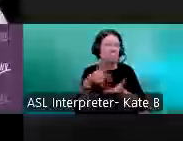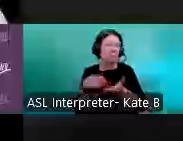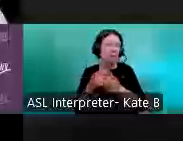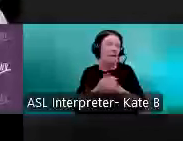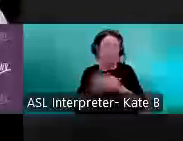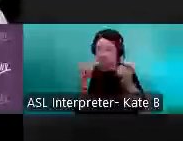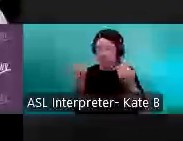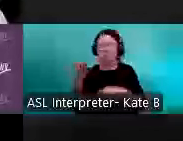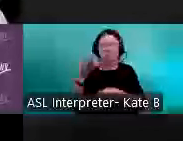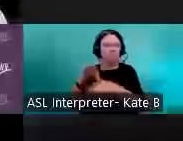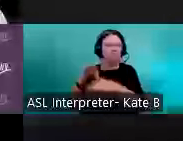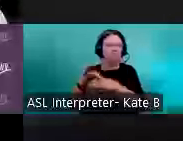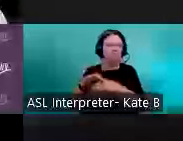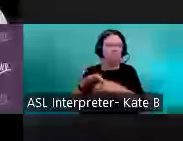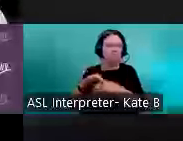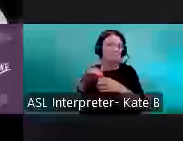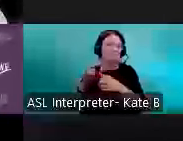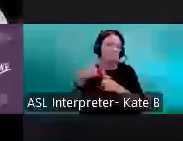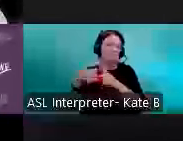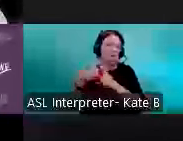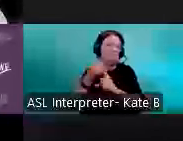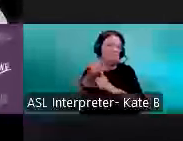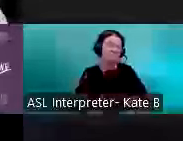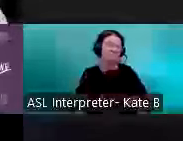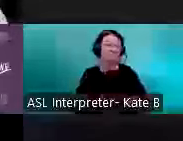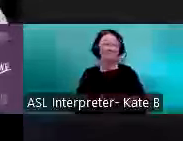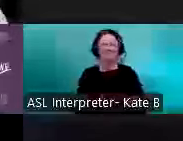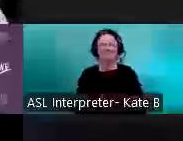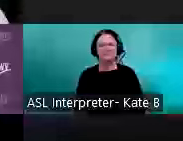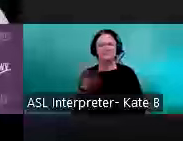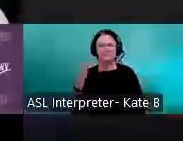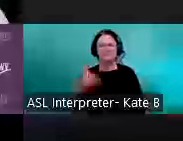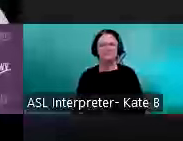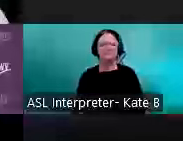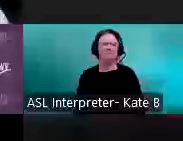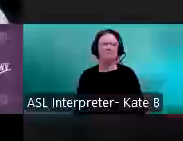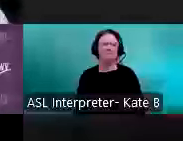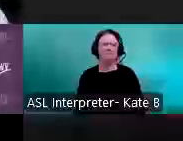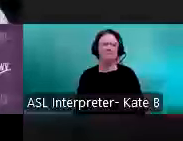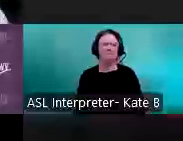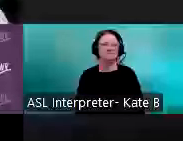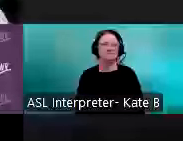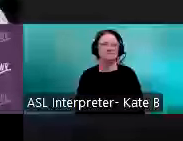get involved and really make a difference on election day. Next slide, please.